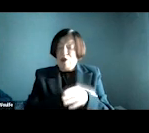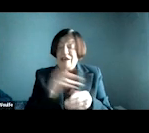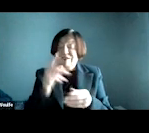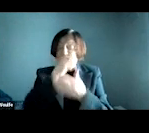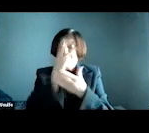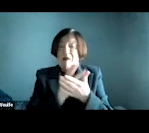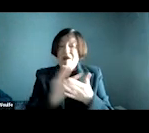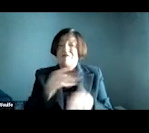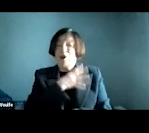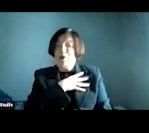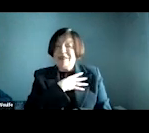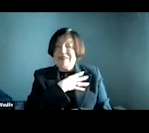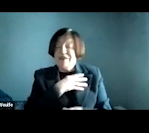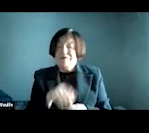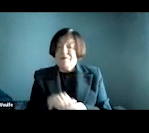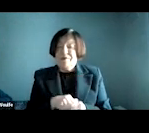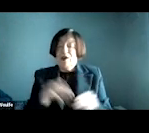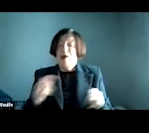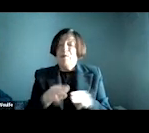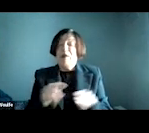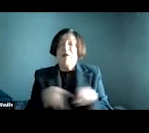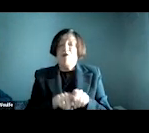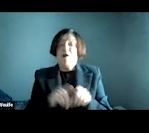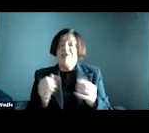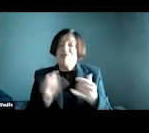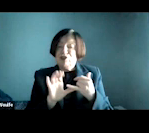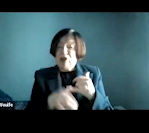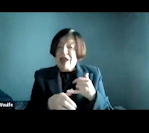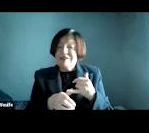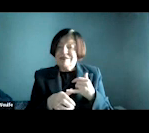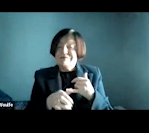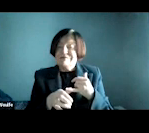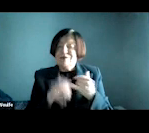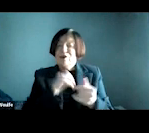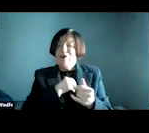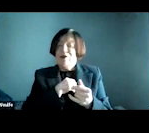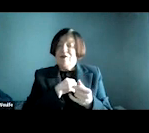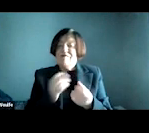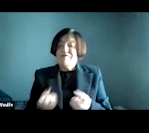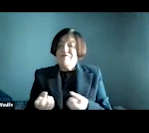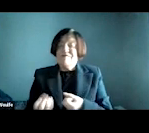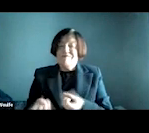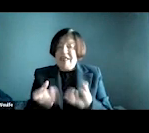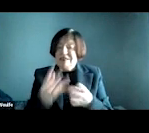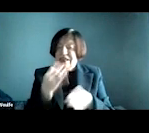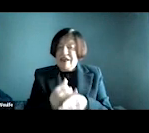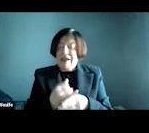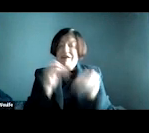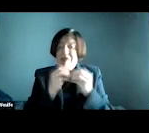part of the committee. But people also get the chance then to feed in and comment and have their